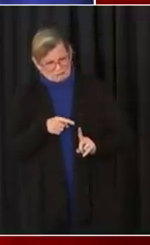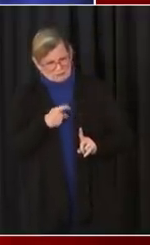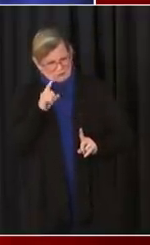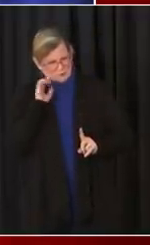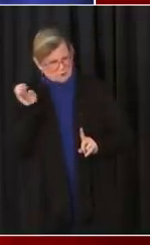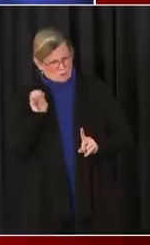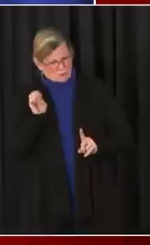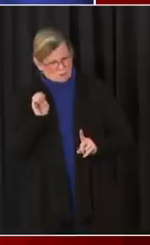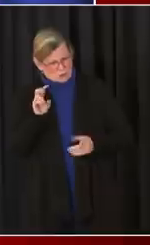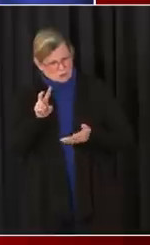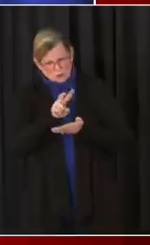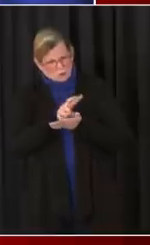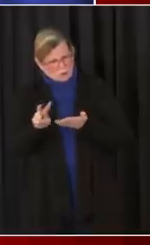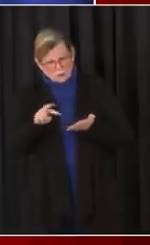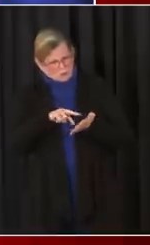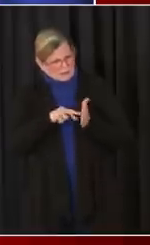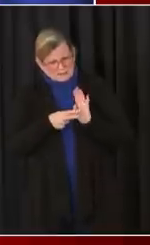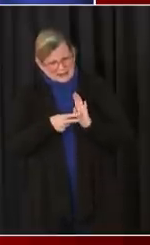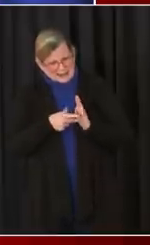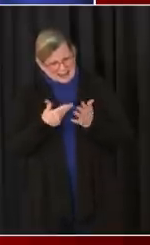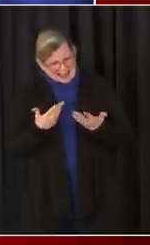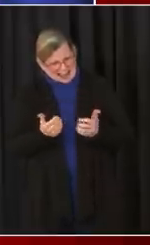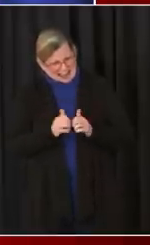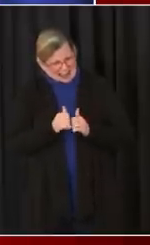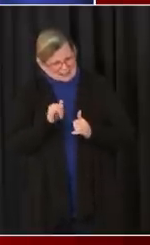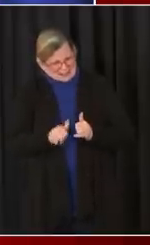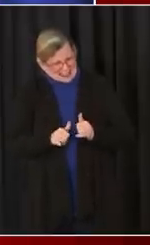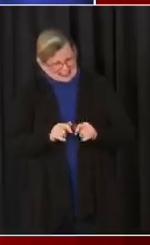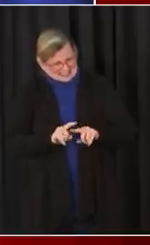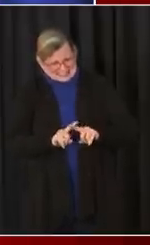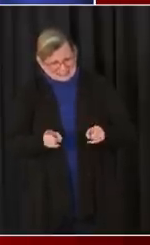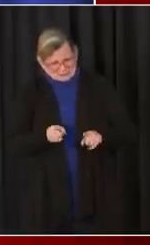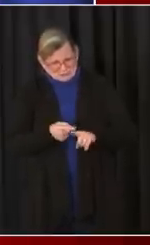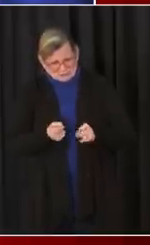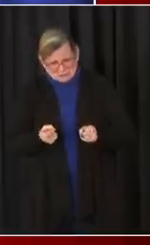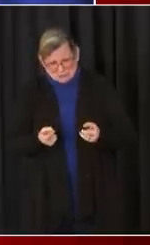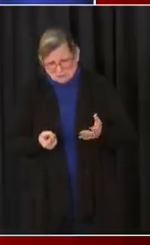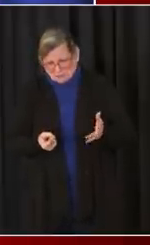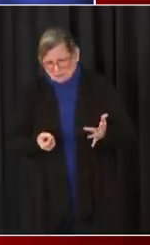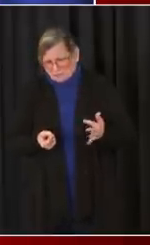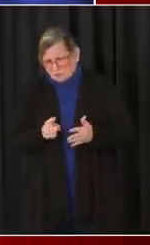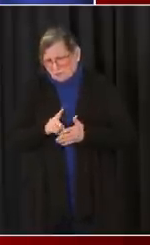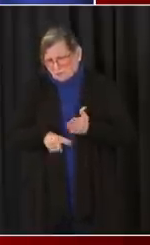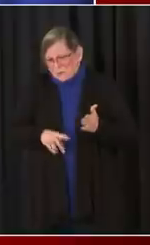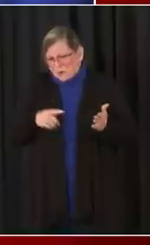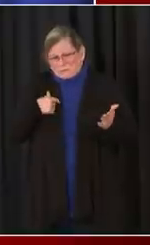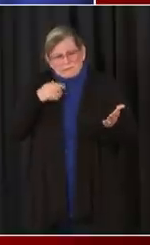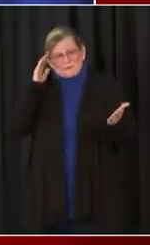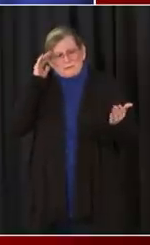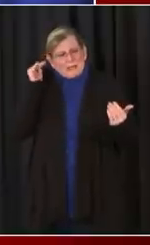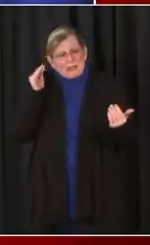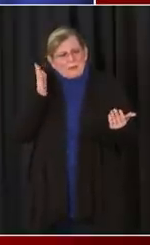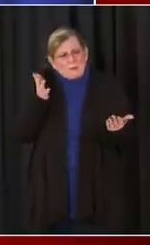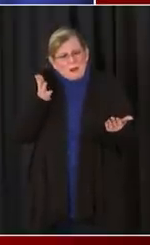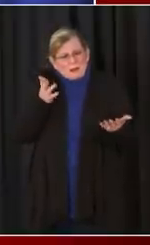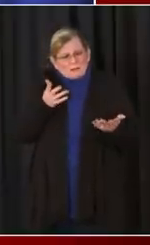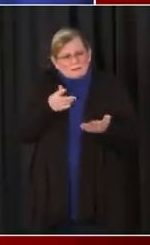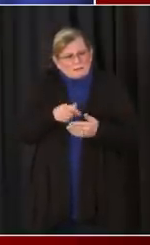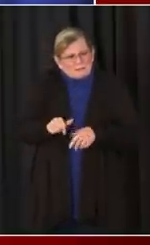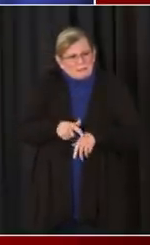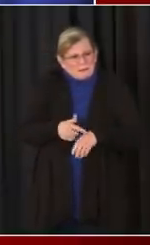weeks. What does that mean, and how is that different from what we would expect anyway over the next 2